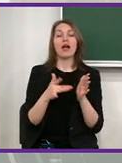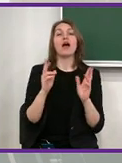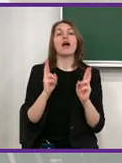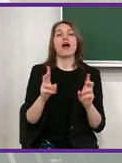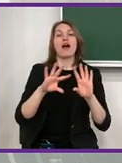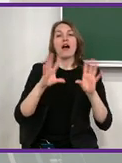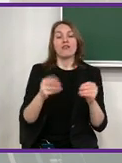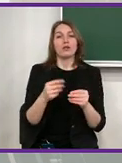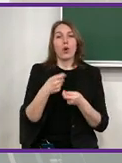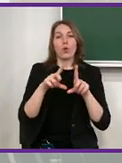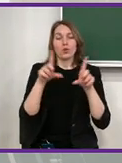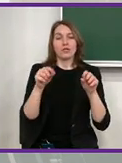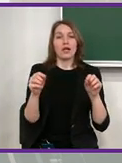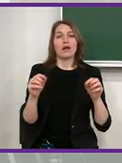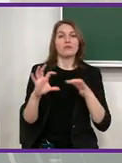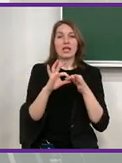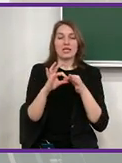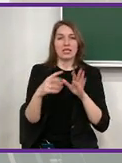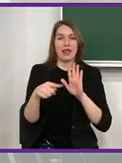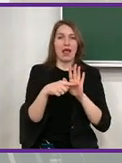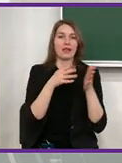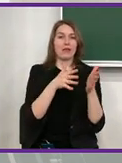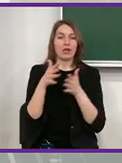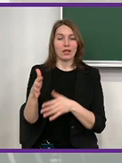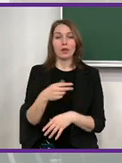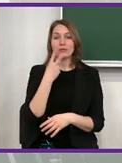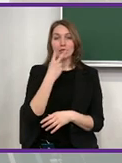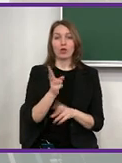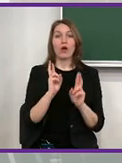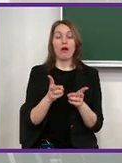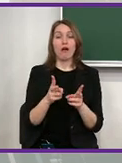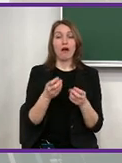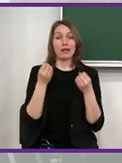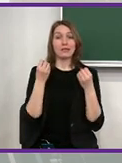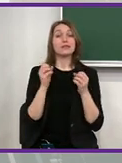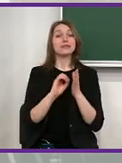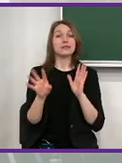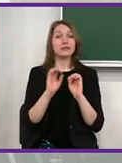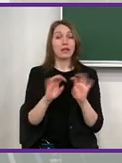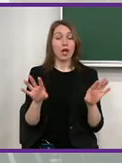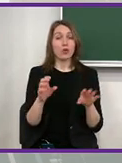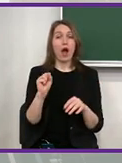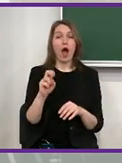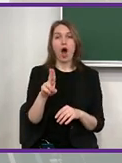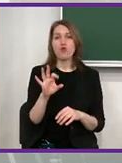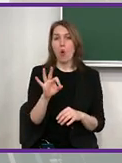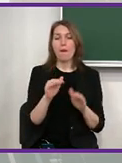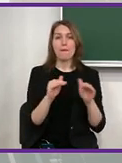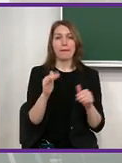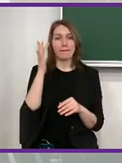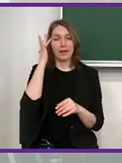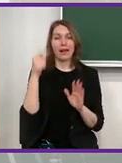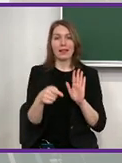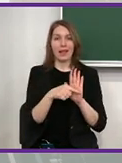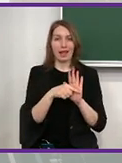companies? It is important to understand how companies may be linked with negative